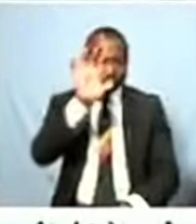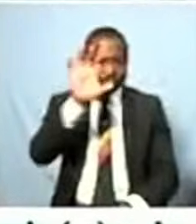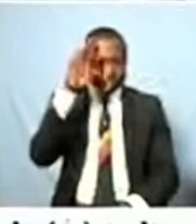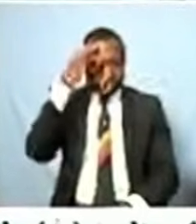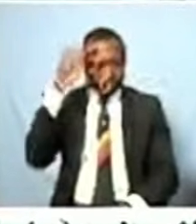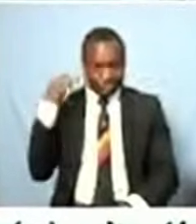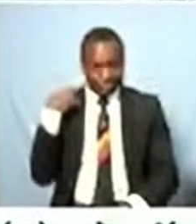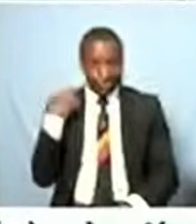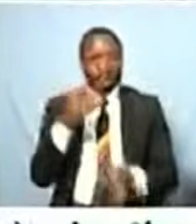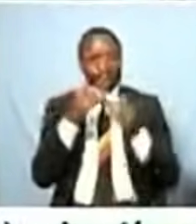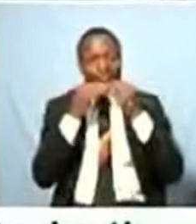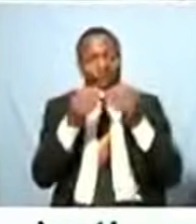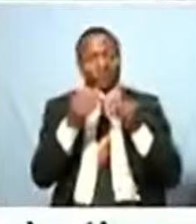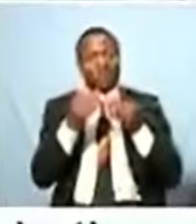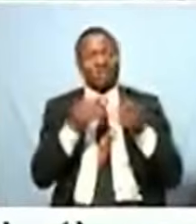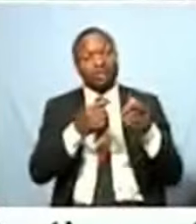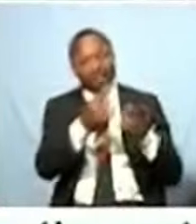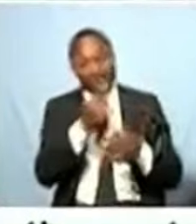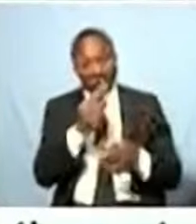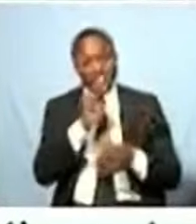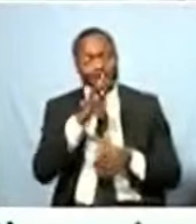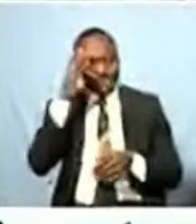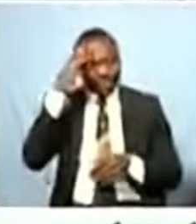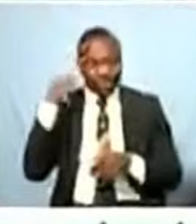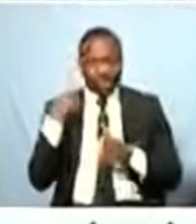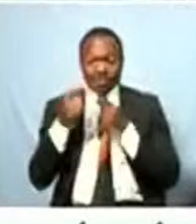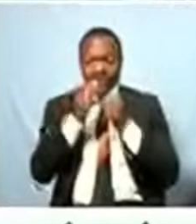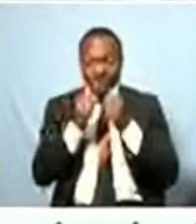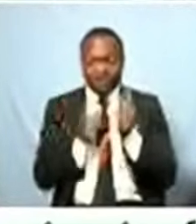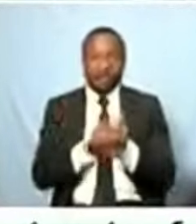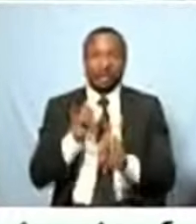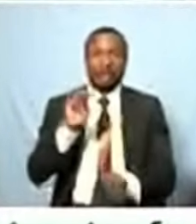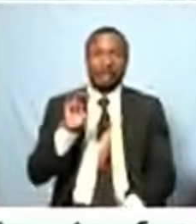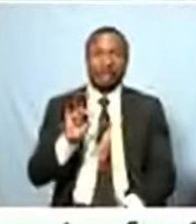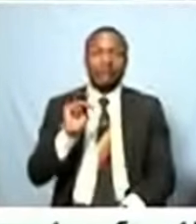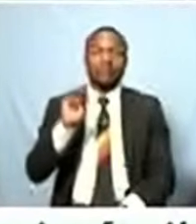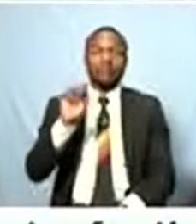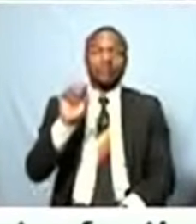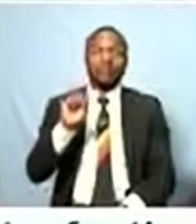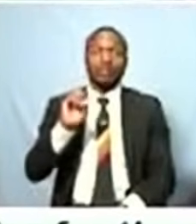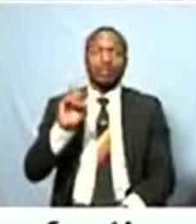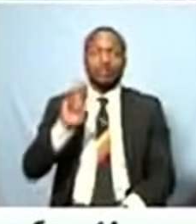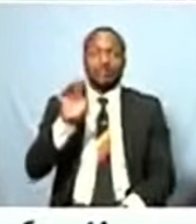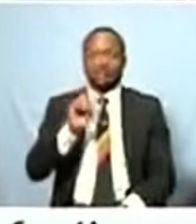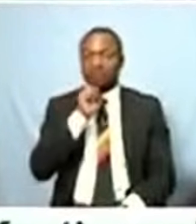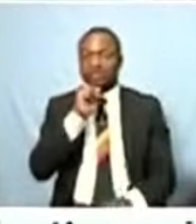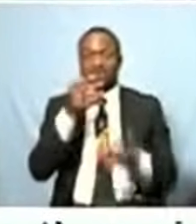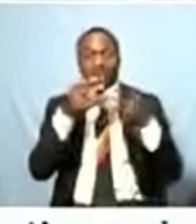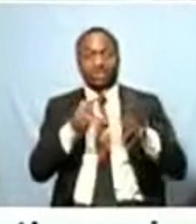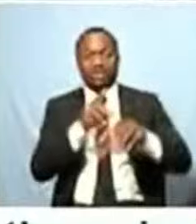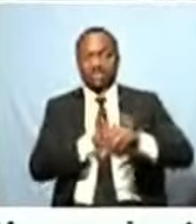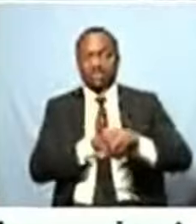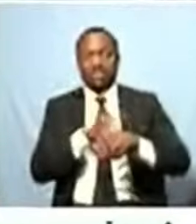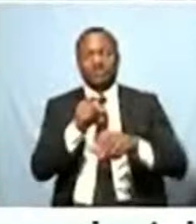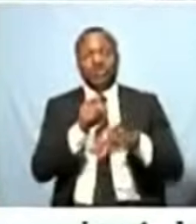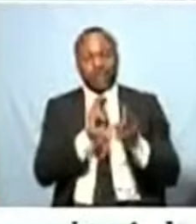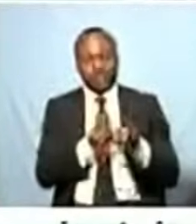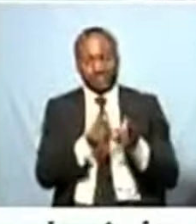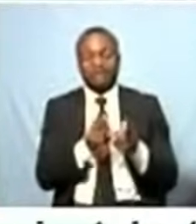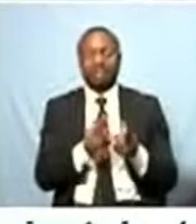you that when I came to your office to talk about Musoro Road, you did not waste the time. You responded right there and